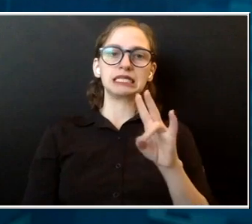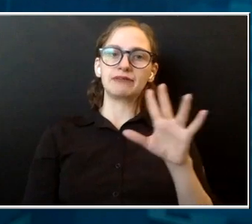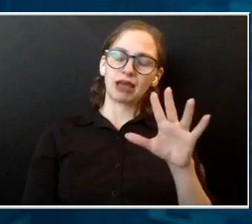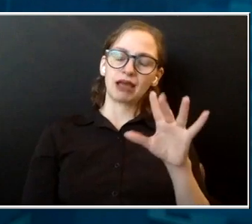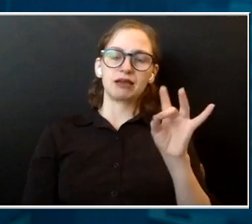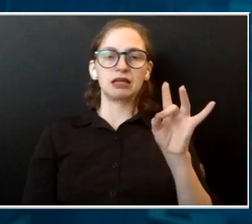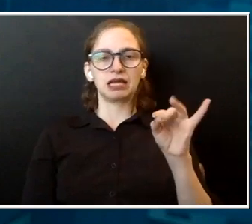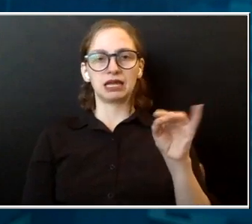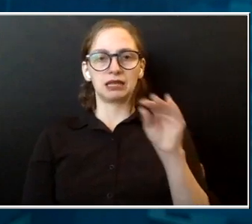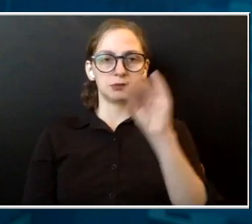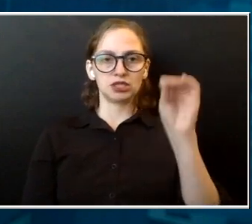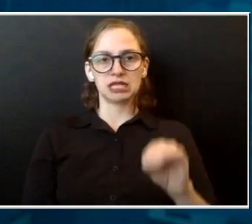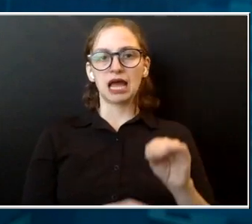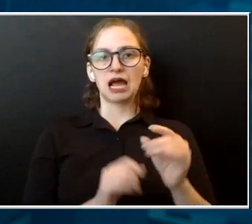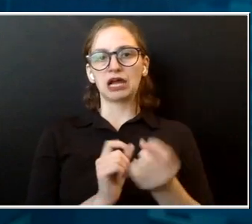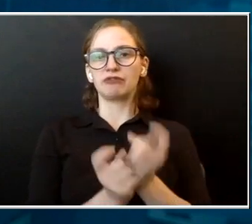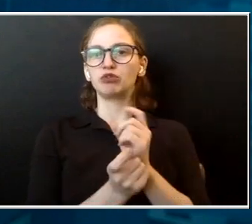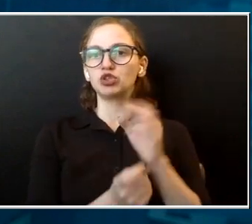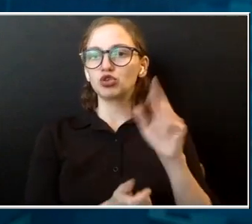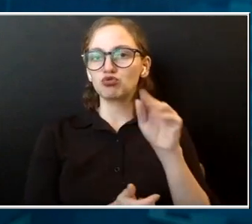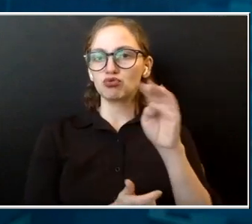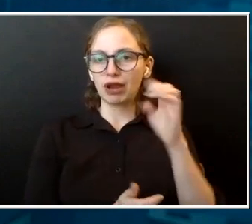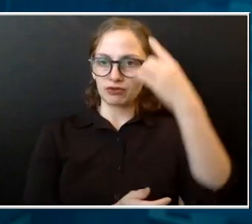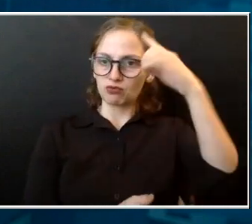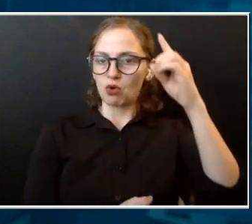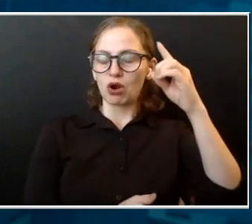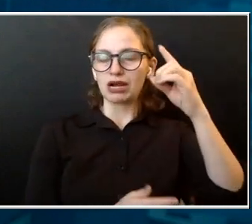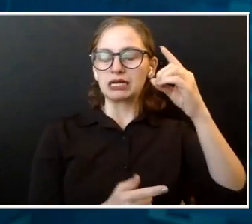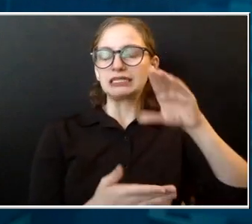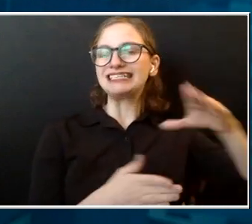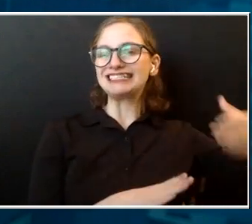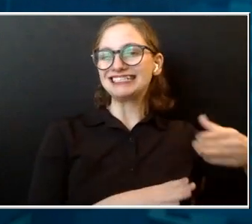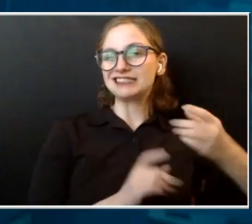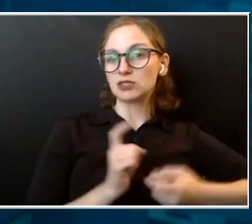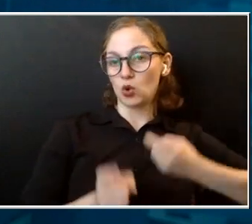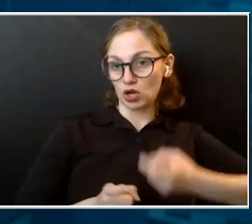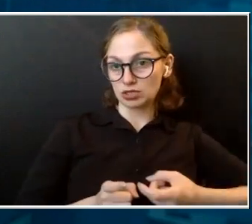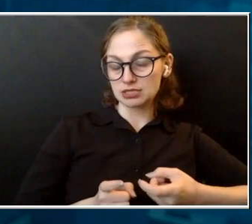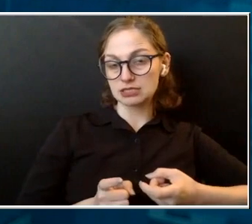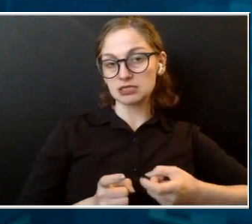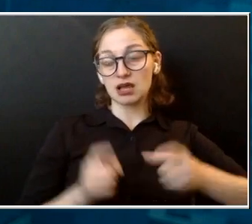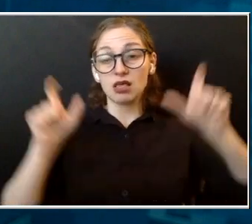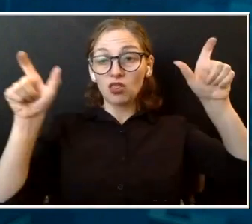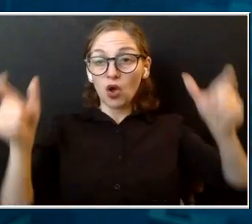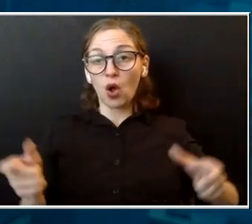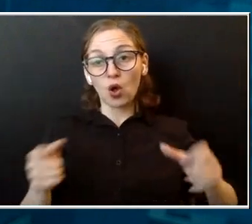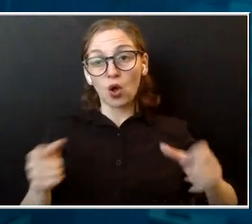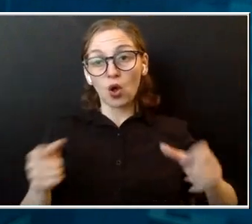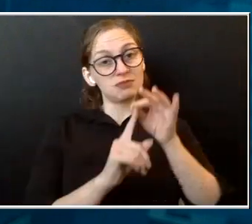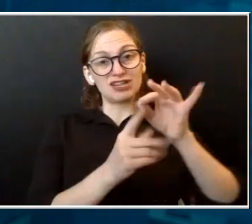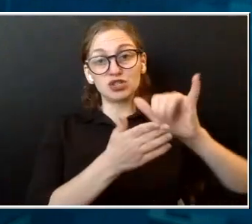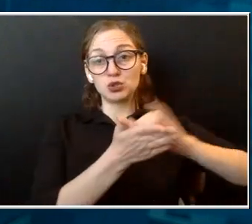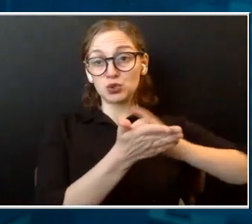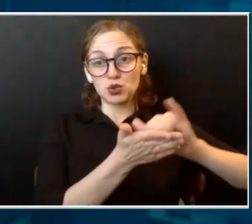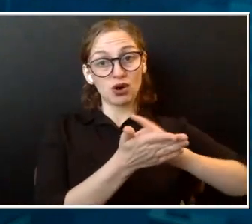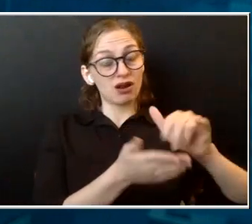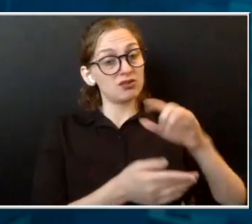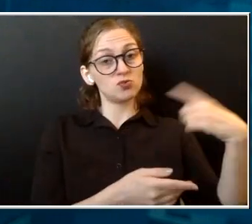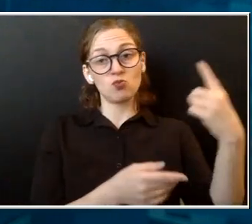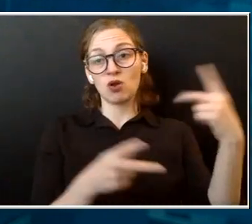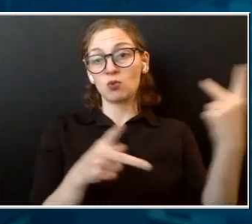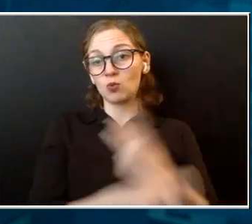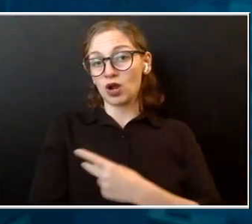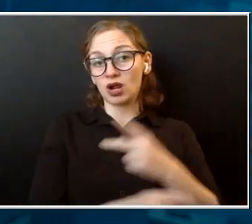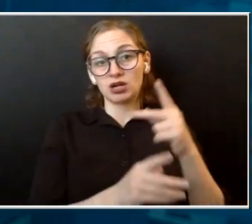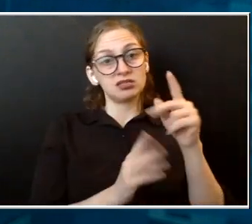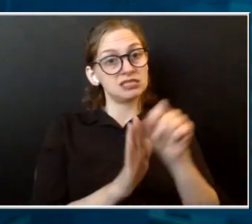conversion rate for deceased donors. When you look at some of the coasts, particularly New York, had one of the worst in the entire country, of 50 to 55%